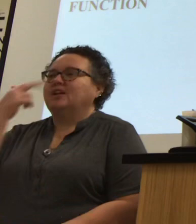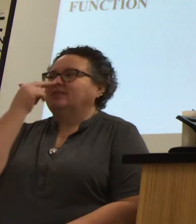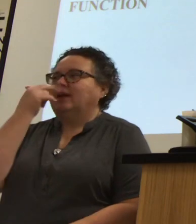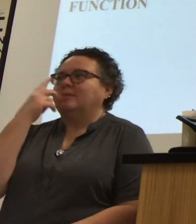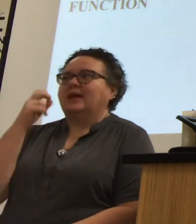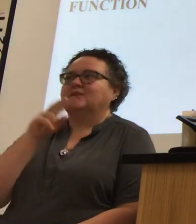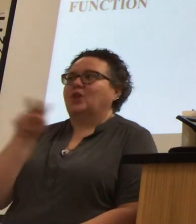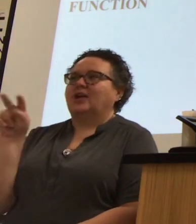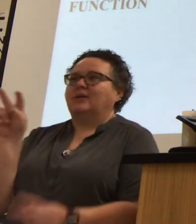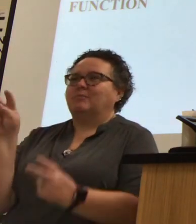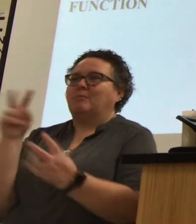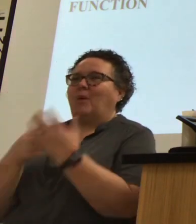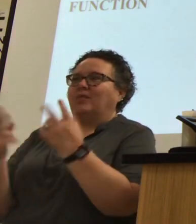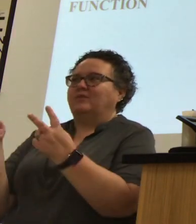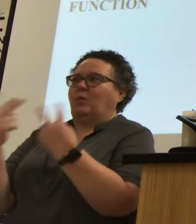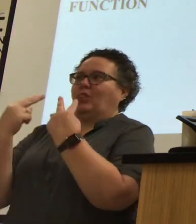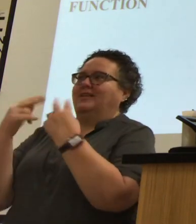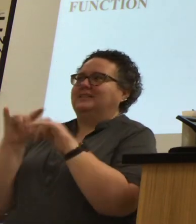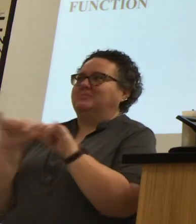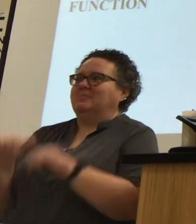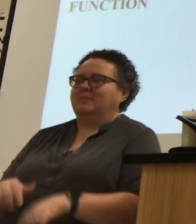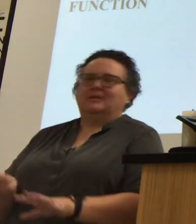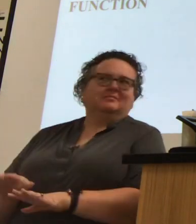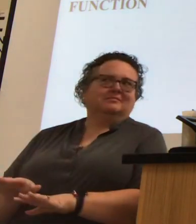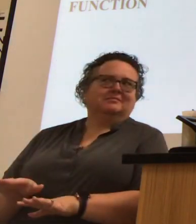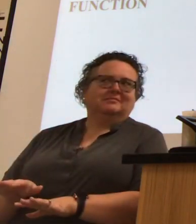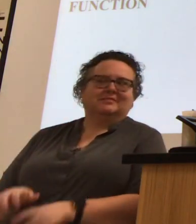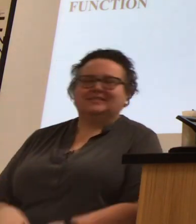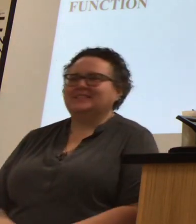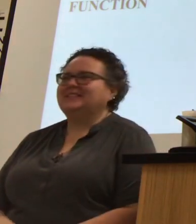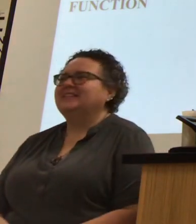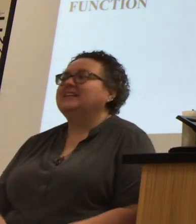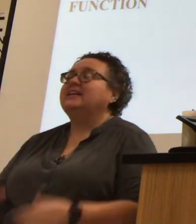even if the external environment changes.